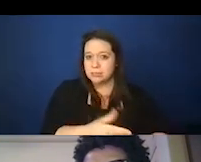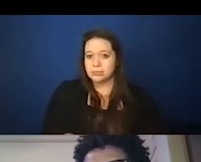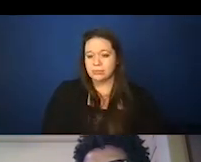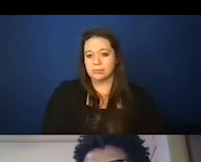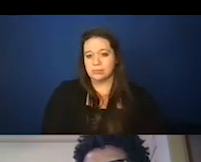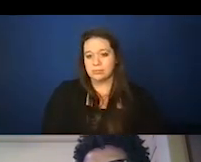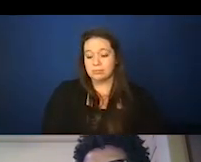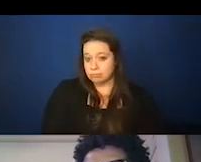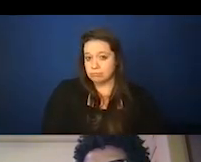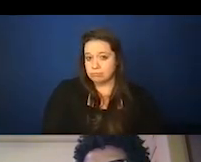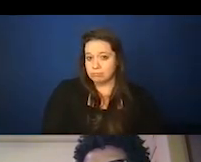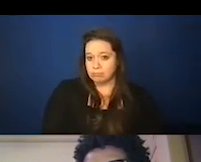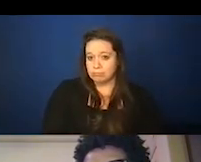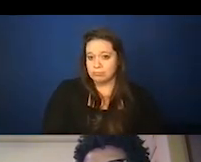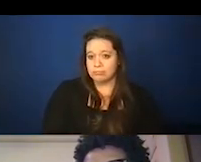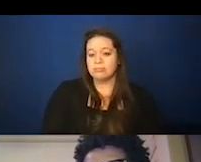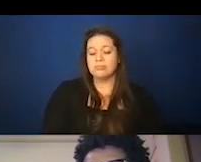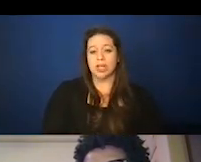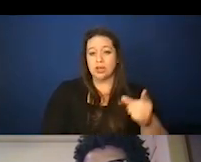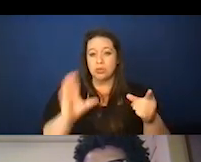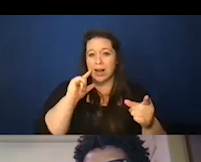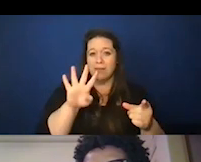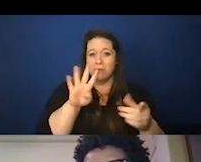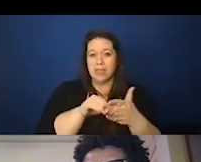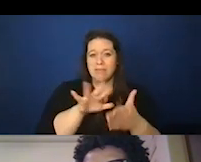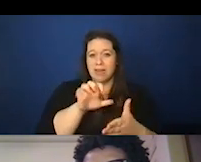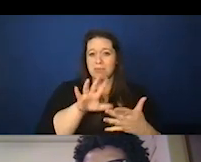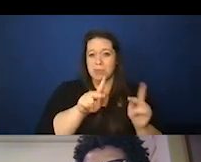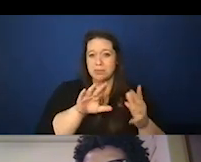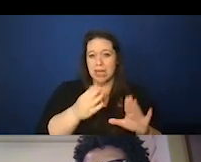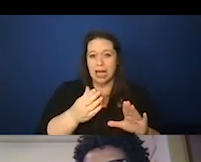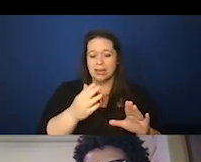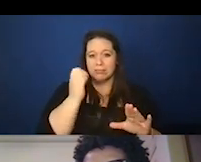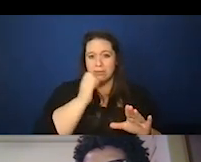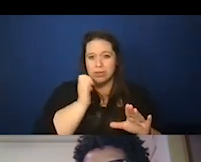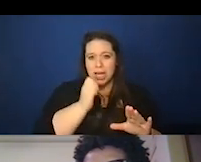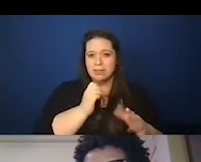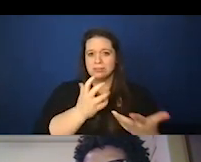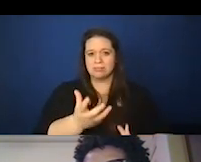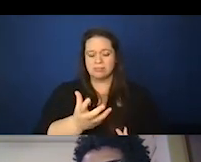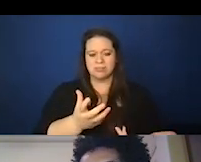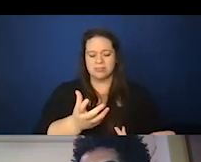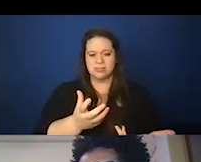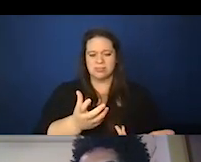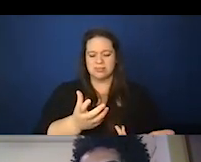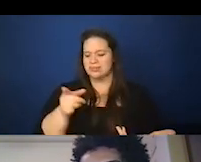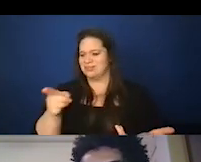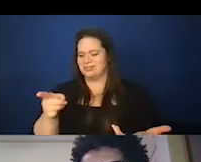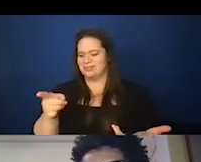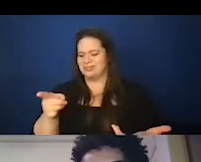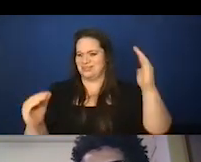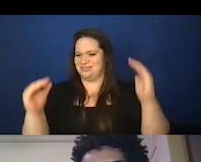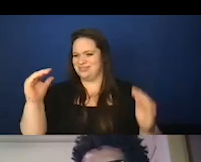dying, 4,500 people are dying a day. It's just not, it's just it. So a